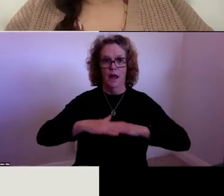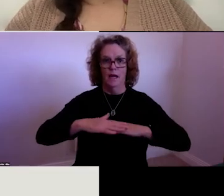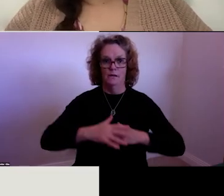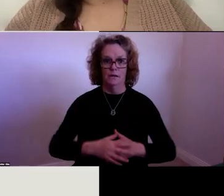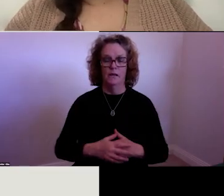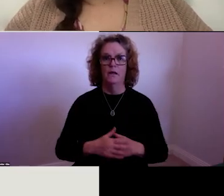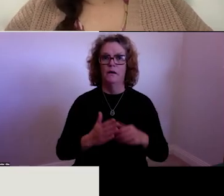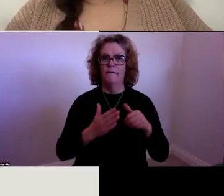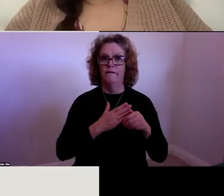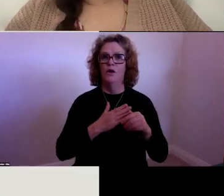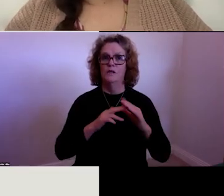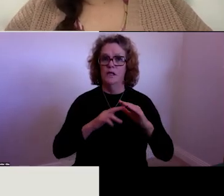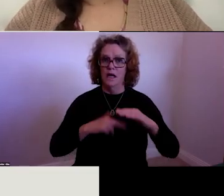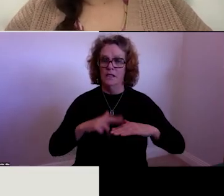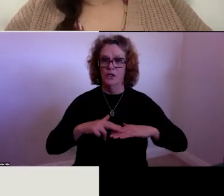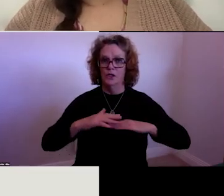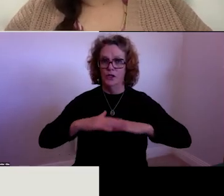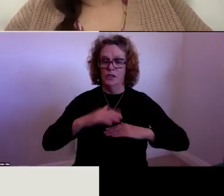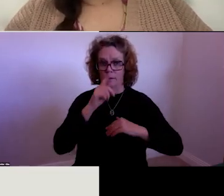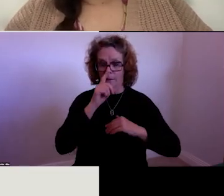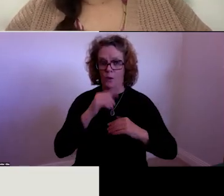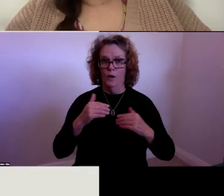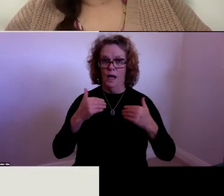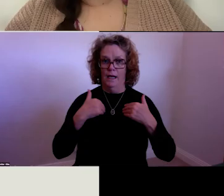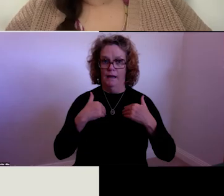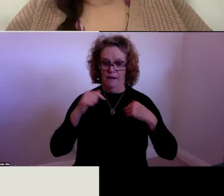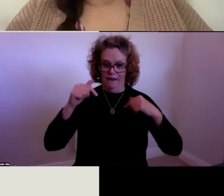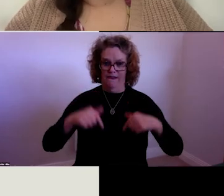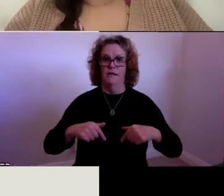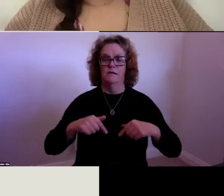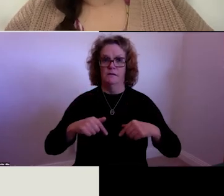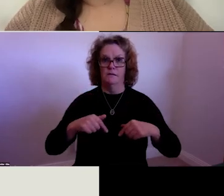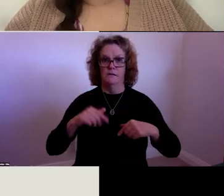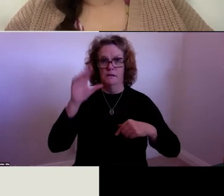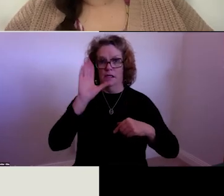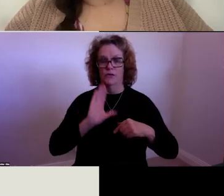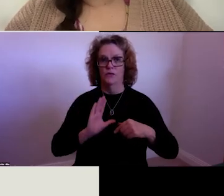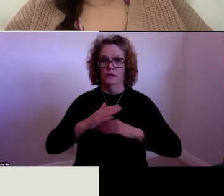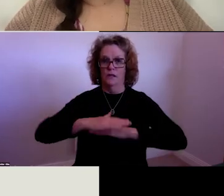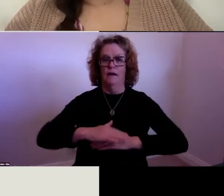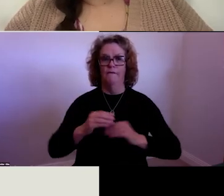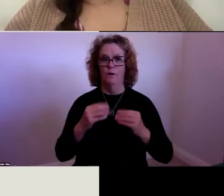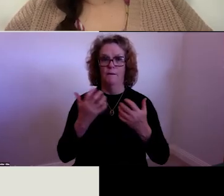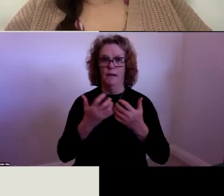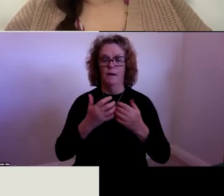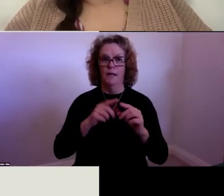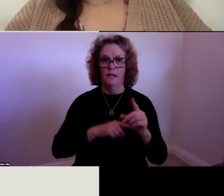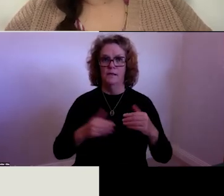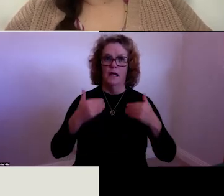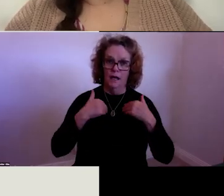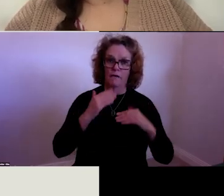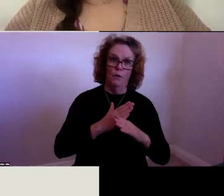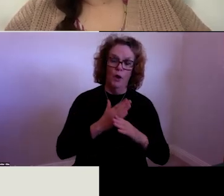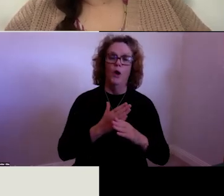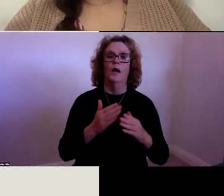First Nations people have lived on this land for many years. Now we live, work, and play on this land